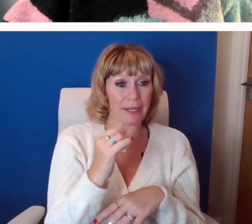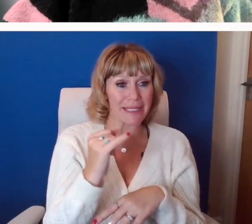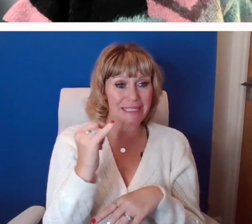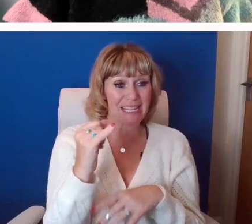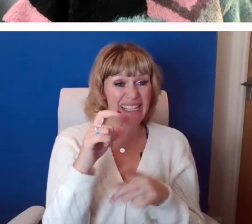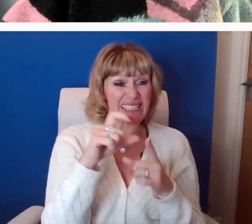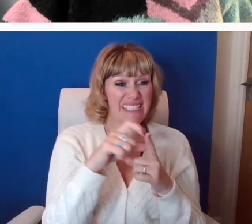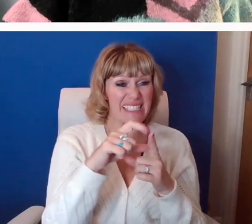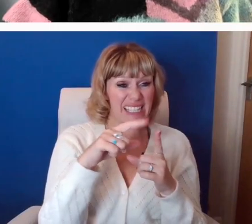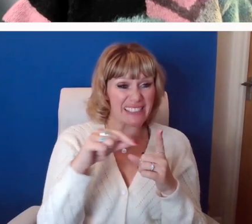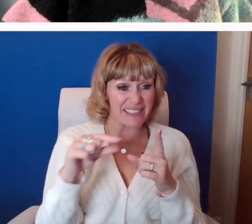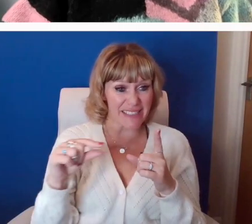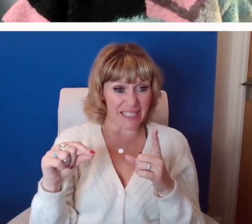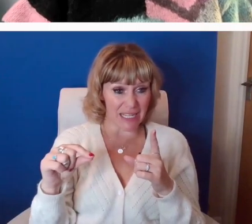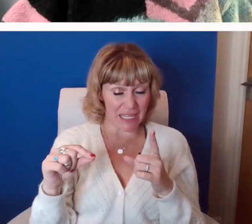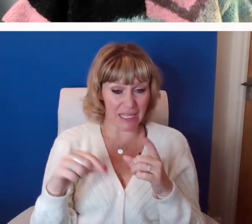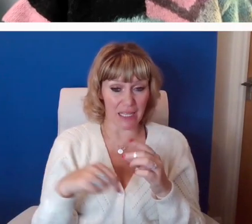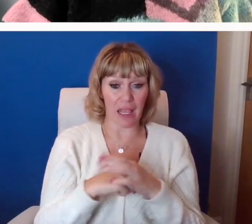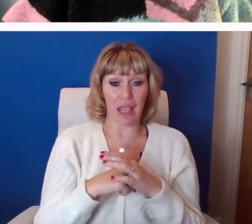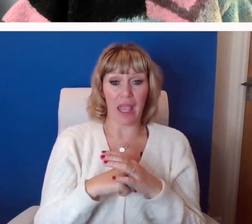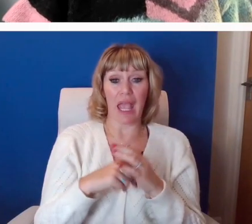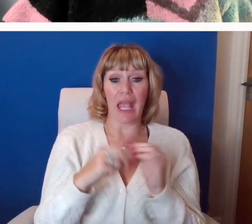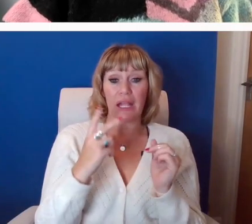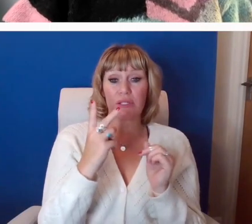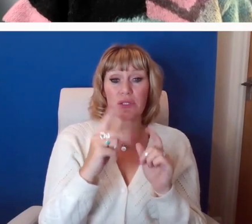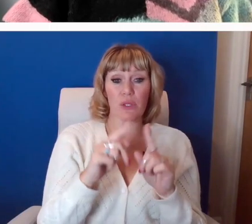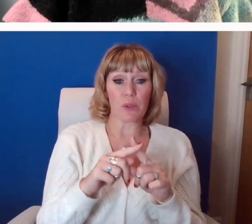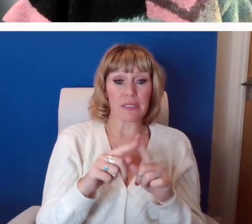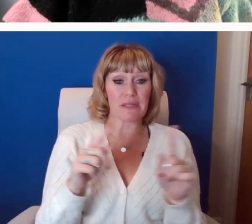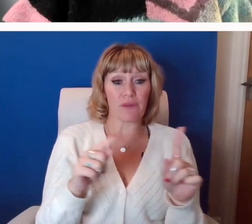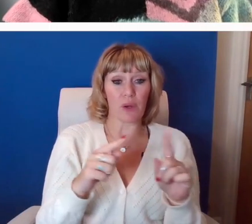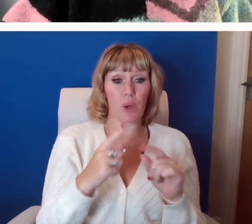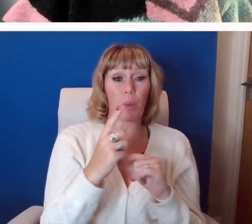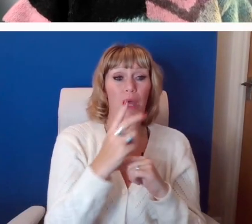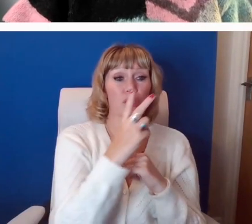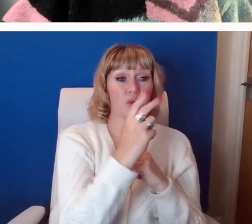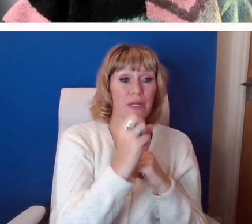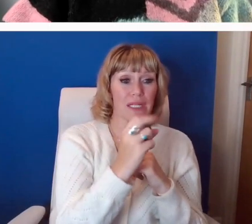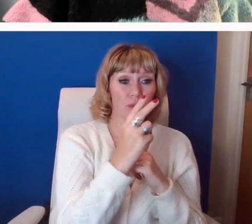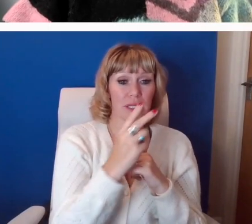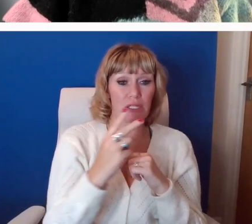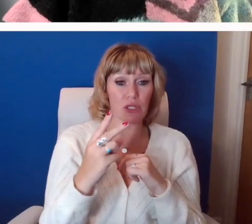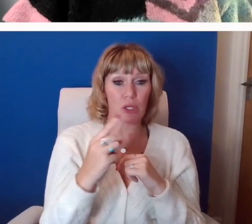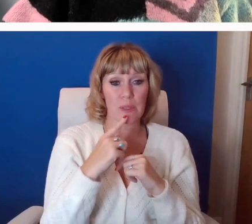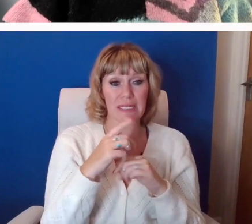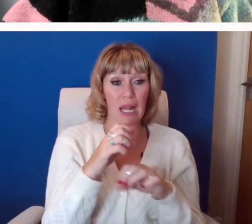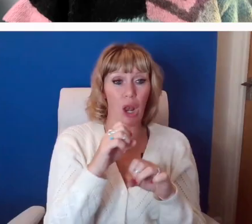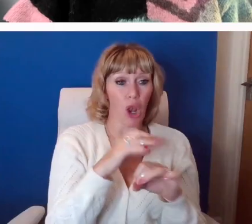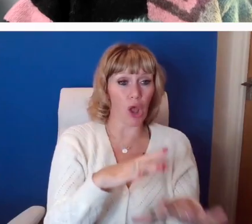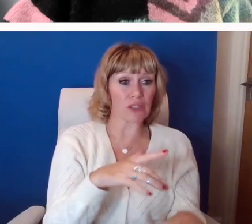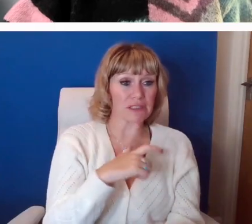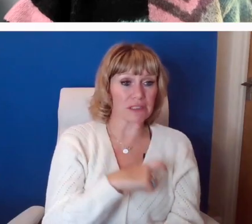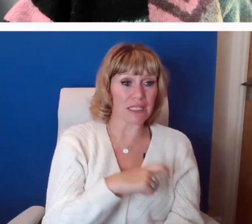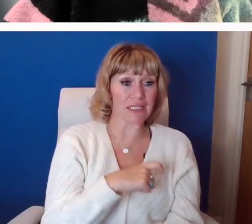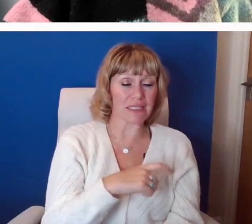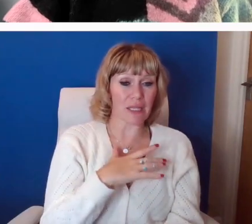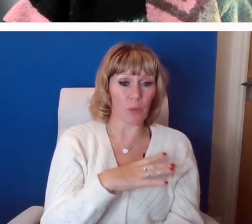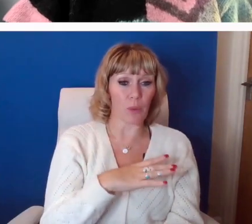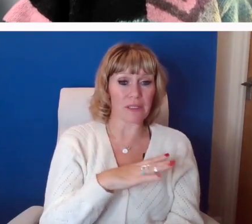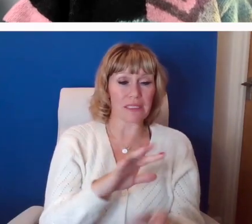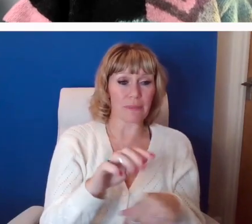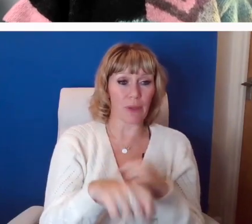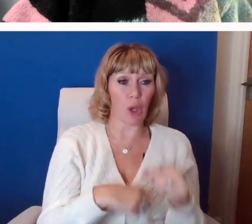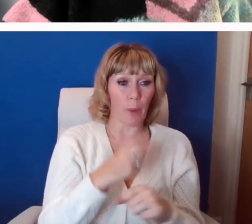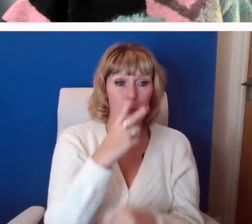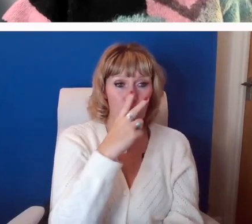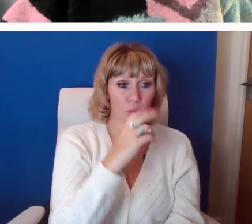Nina says two painted self-portraits, one dated 2022 with the words lost identity, wanting to be 20 again, no